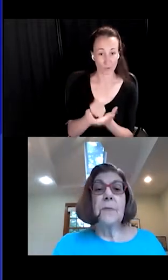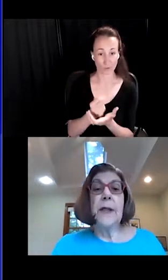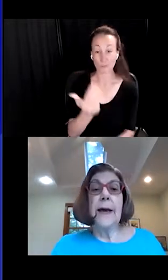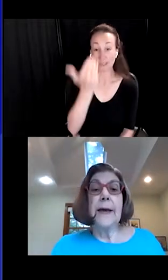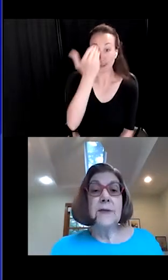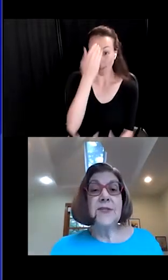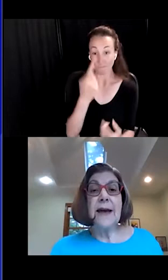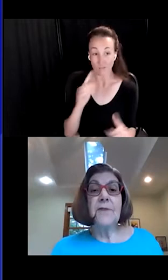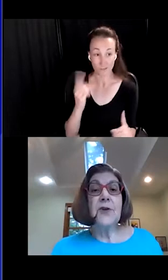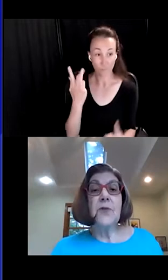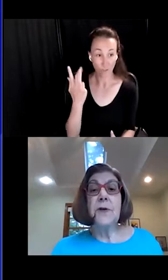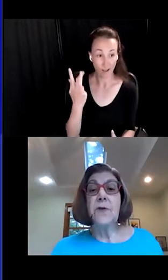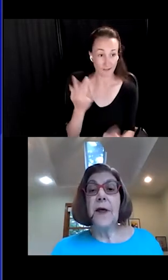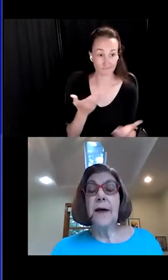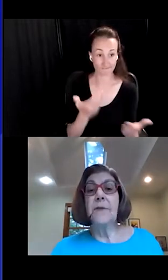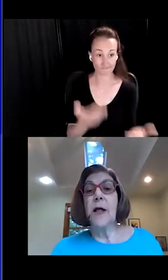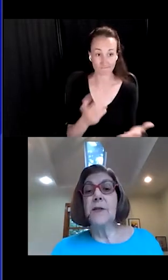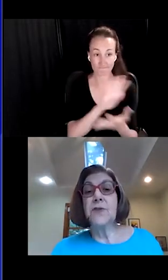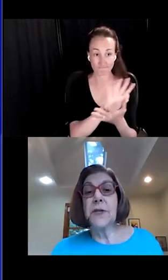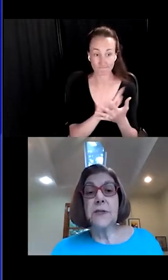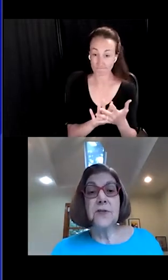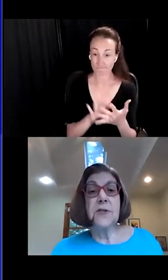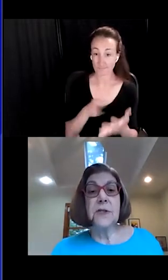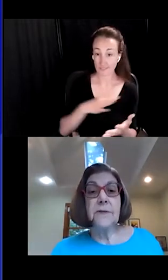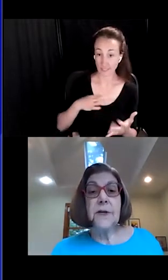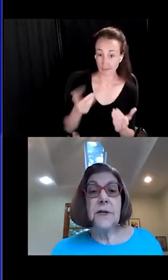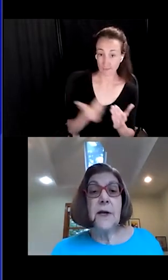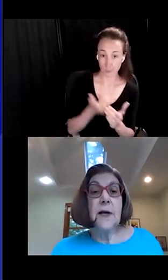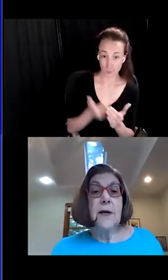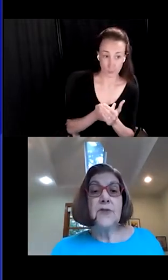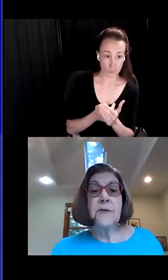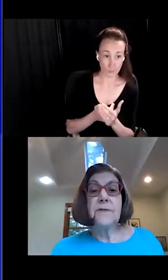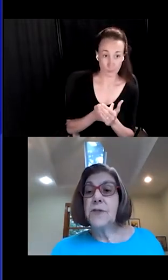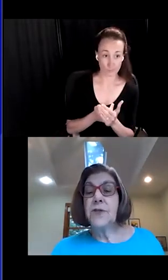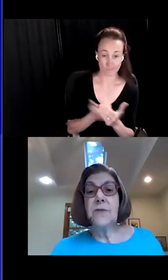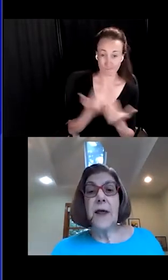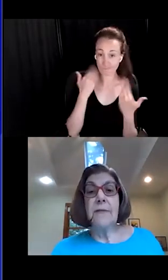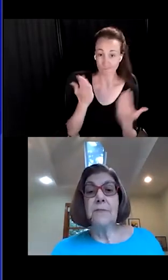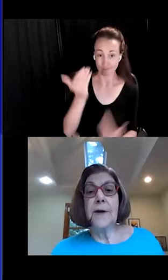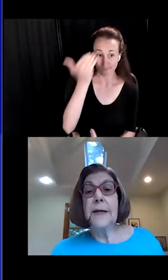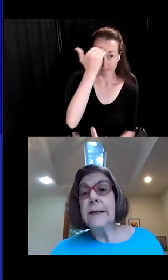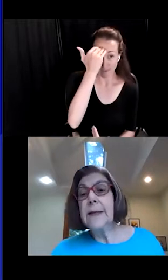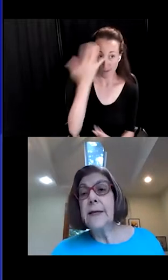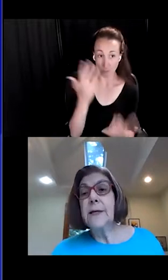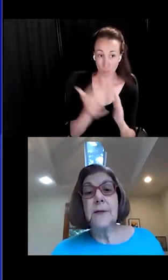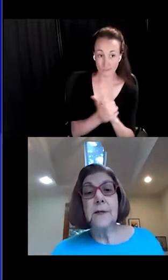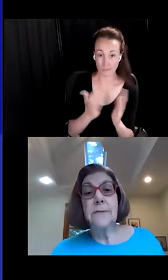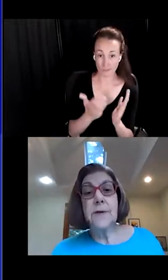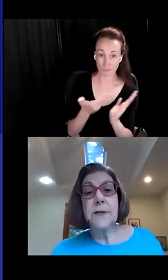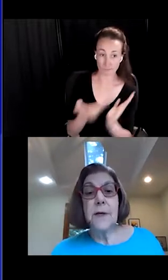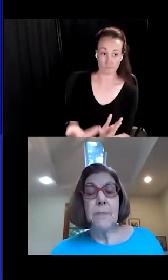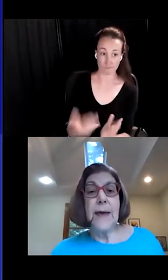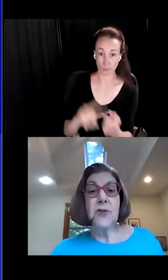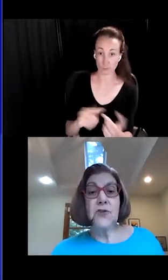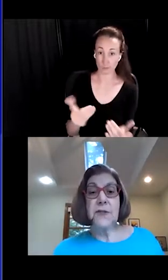think apply. Staff are new and don't have the knowledge or skills to deliver it. Services don't have the funding they need to deliver